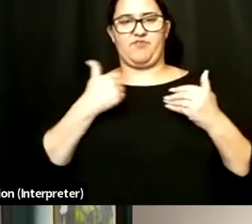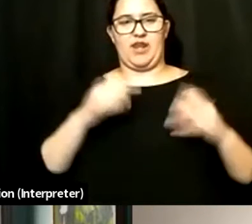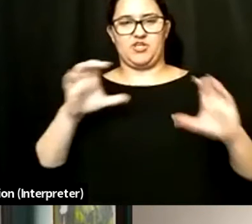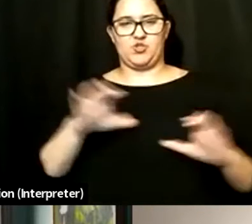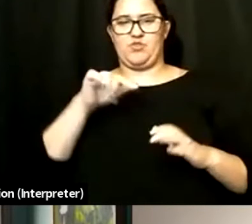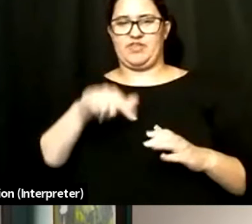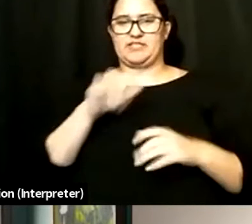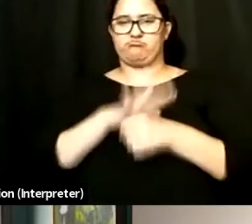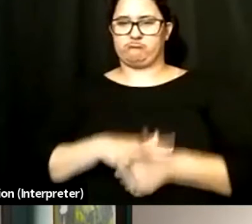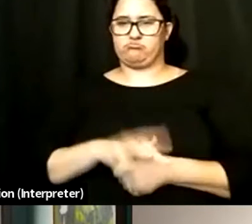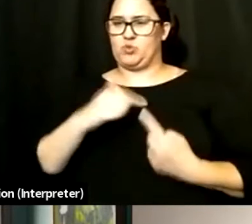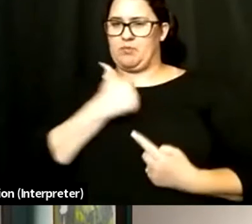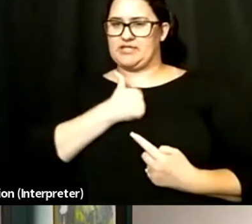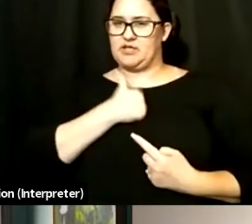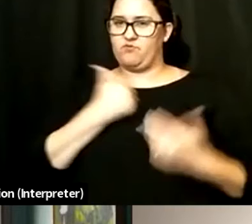story similar to that?